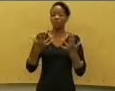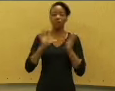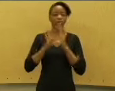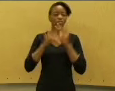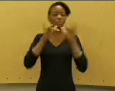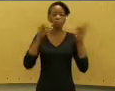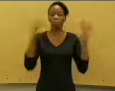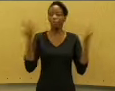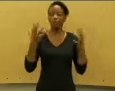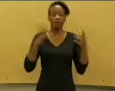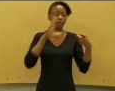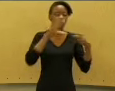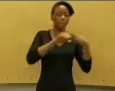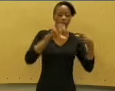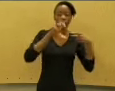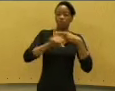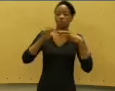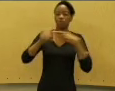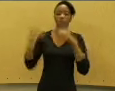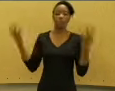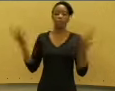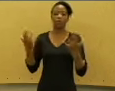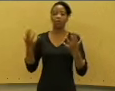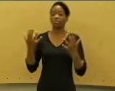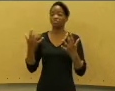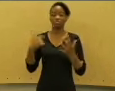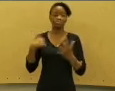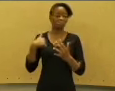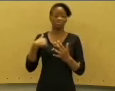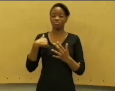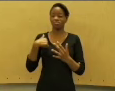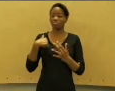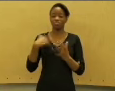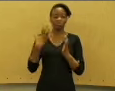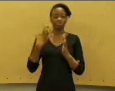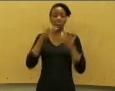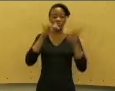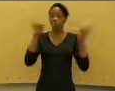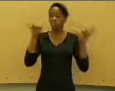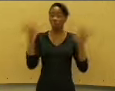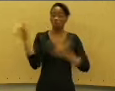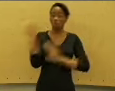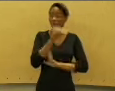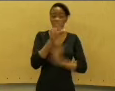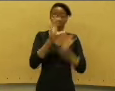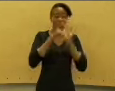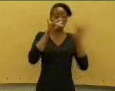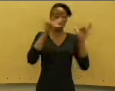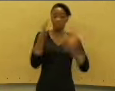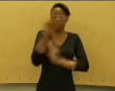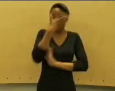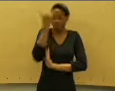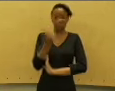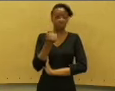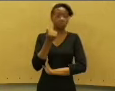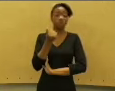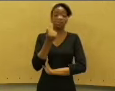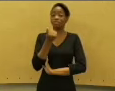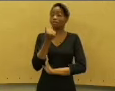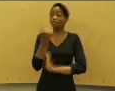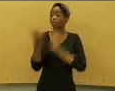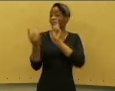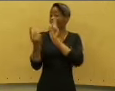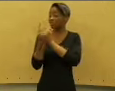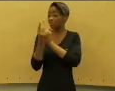find them? Because you can't tell me that you don't know anybody who doesn't know anybody who's disabled. And if you don't know anybody who's not